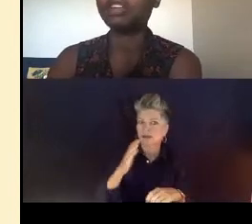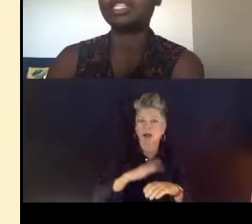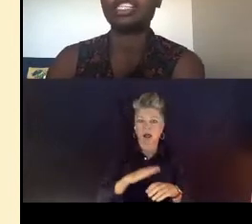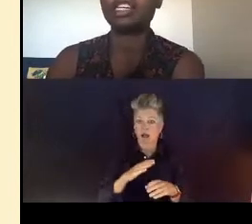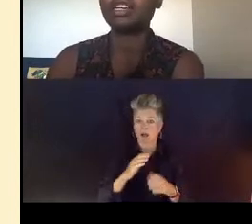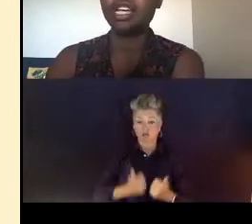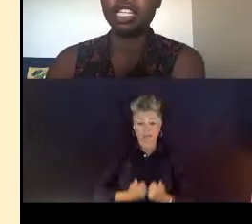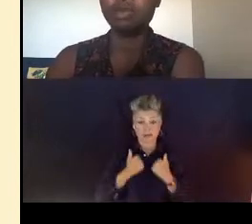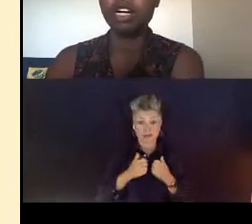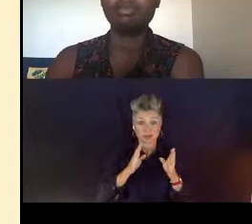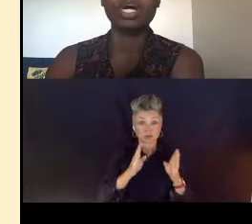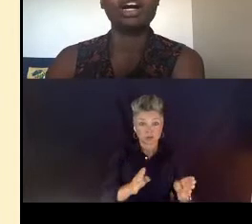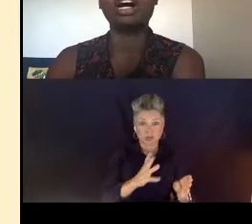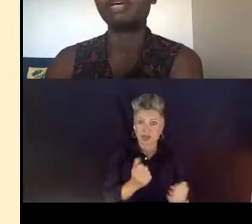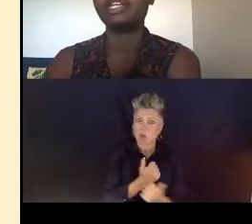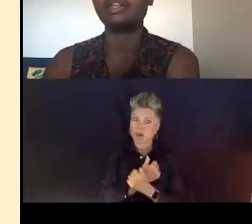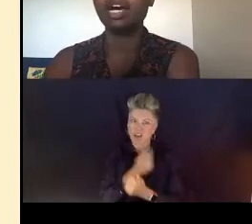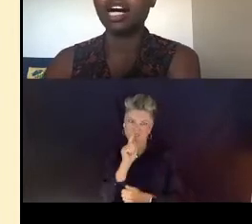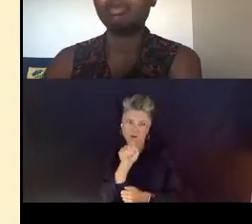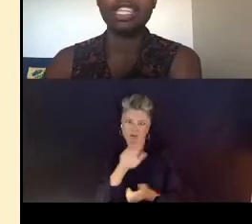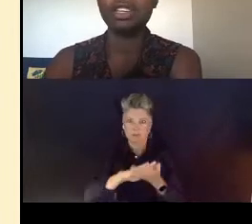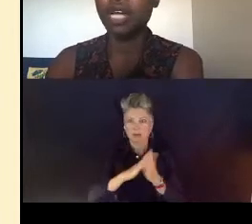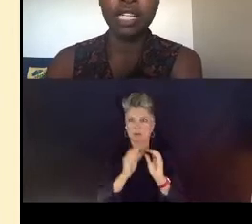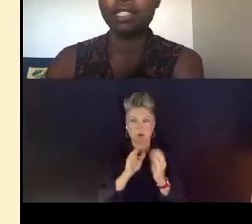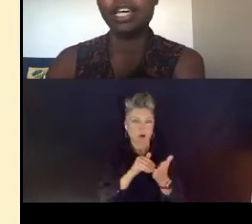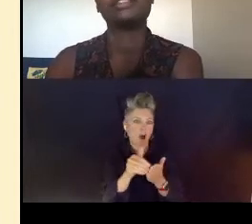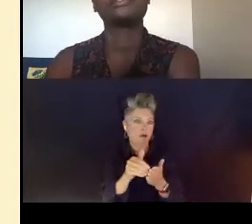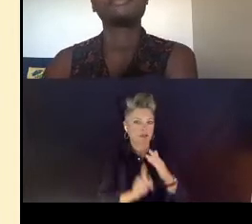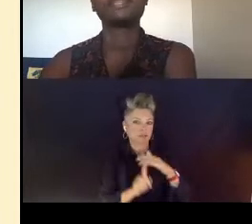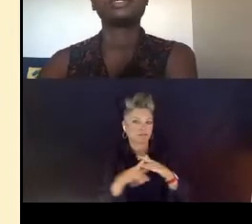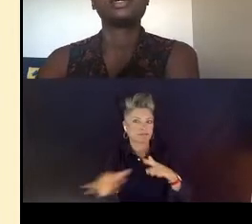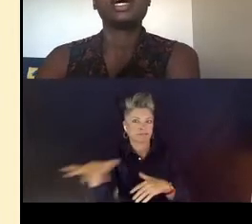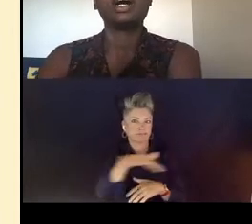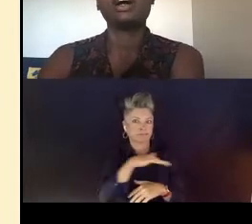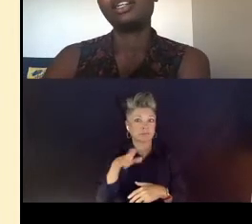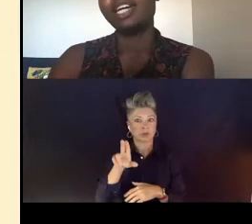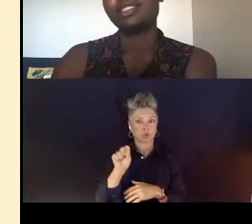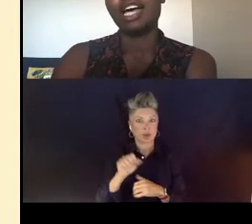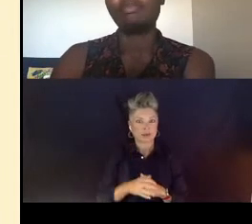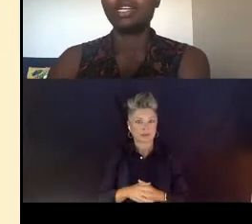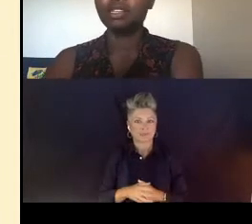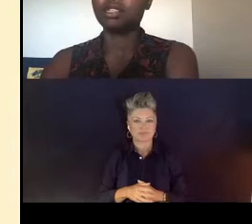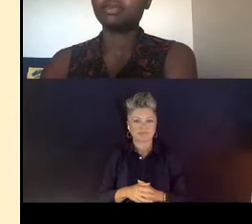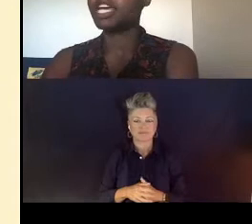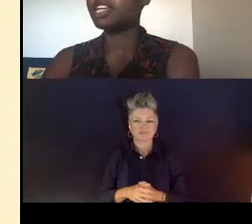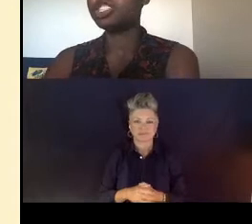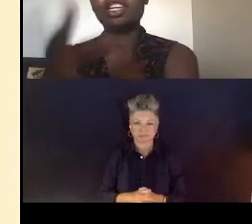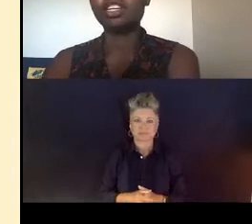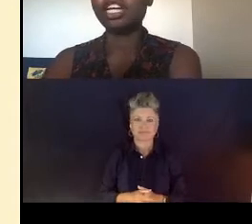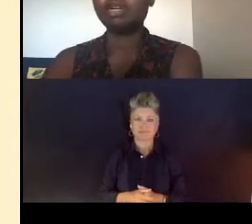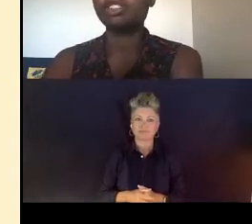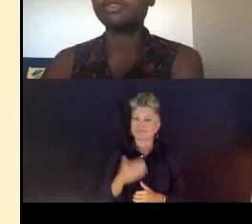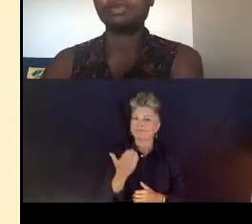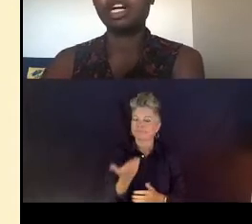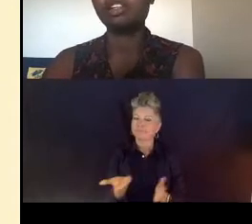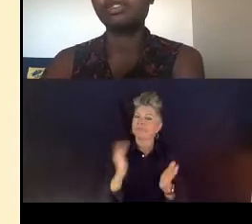would love to see these become more common in the United States. Next slide, please. And just another